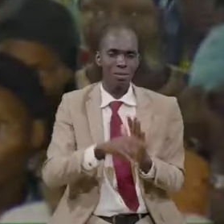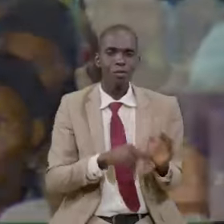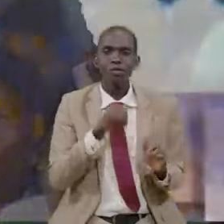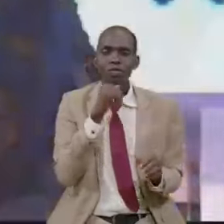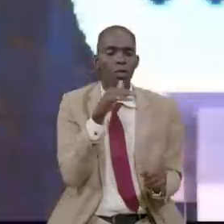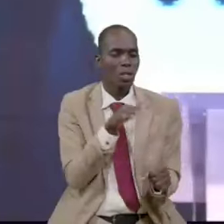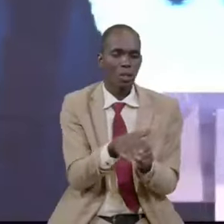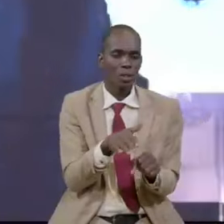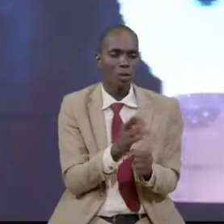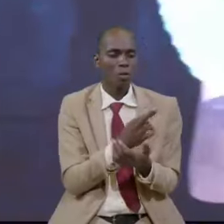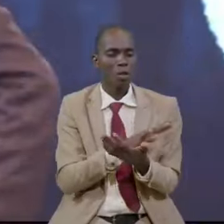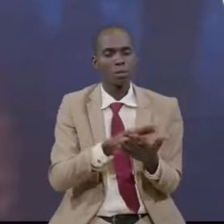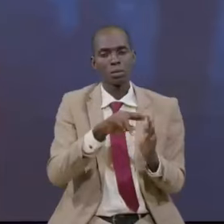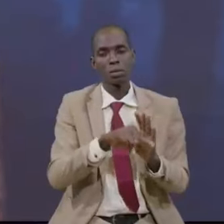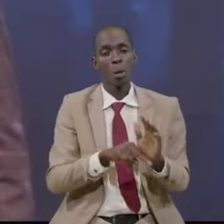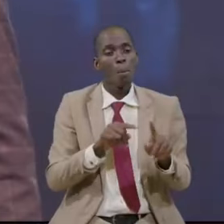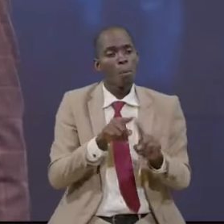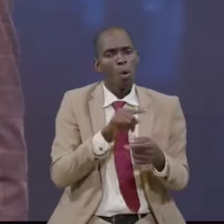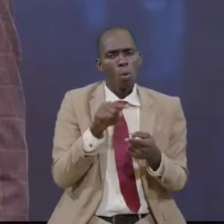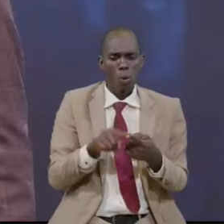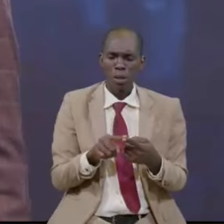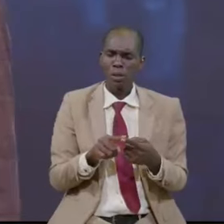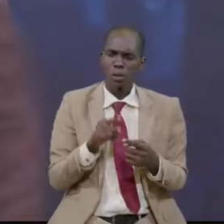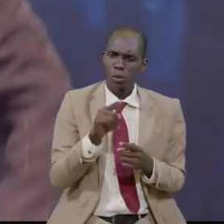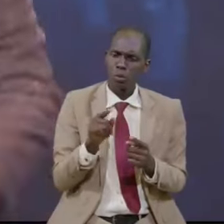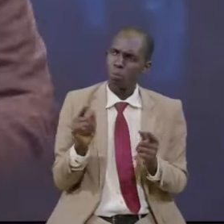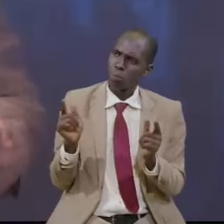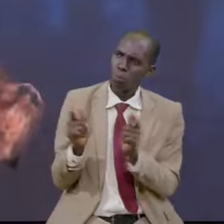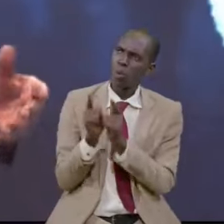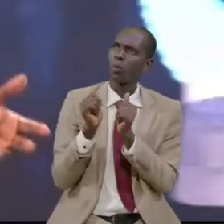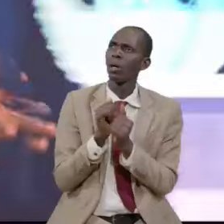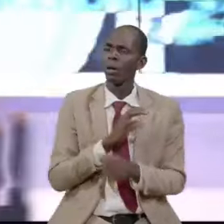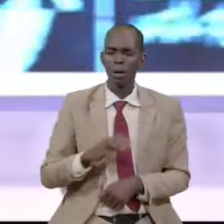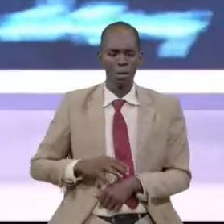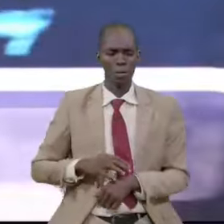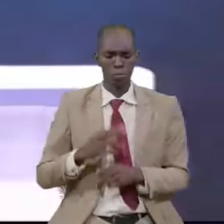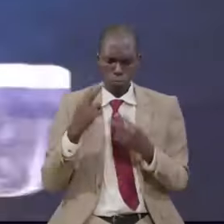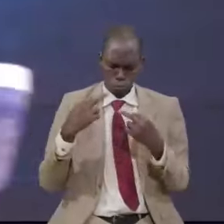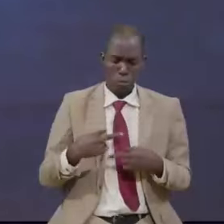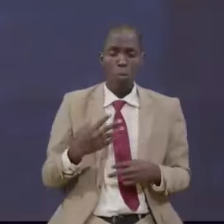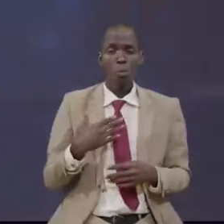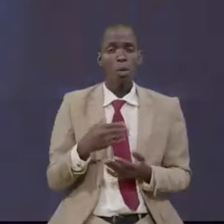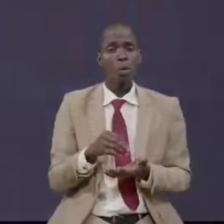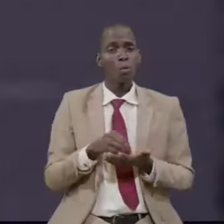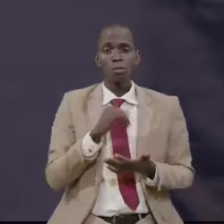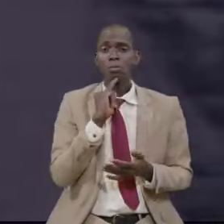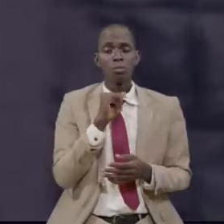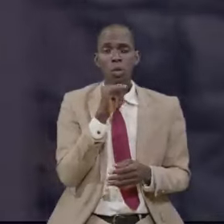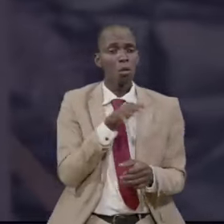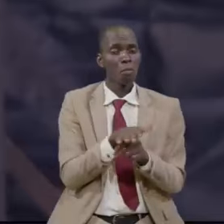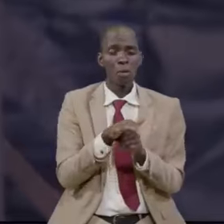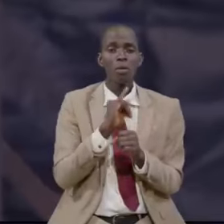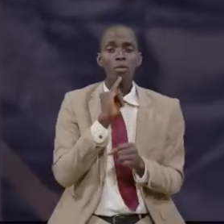he says, that one is imperfect, that one is insufficient, and then he takes that